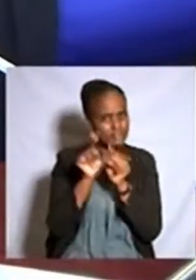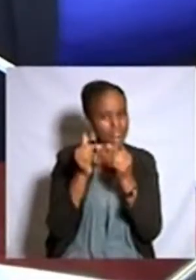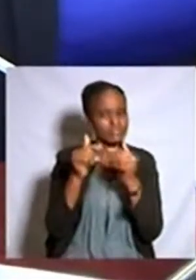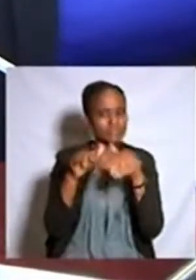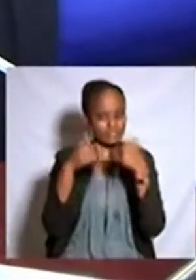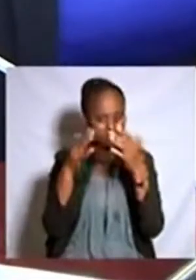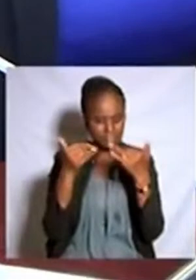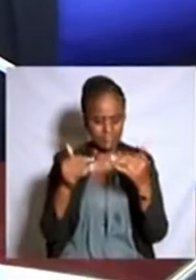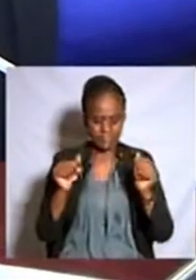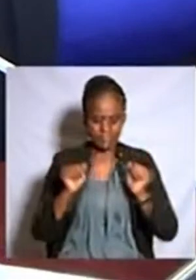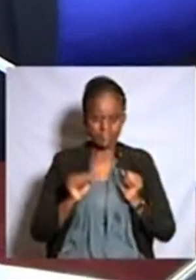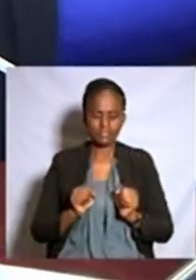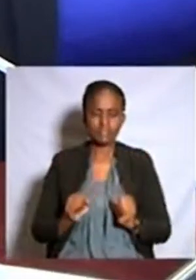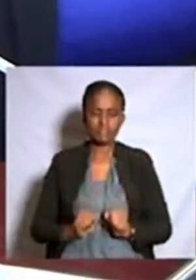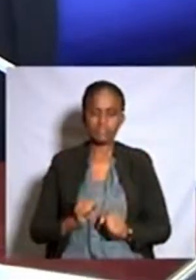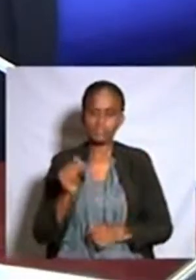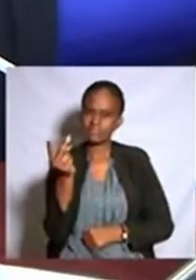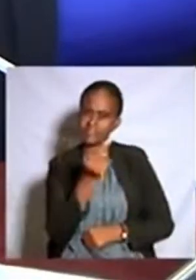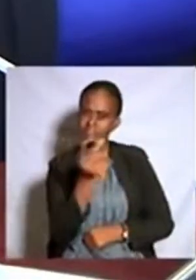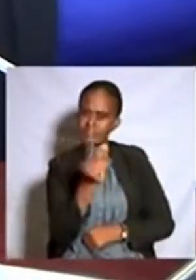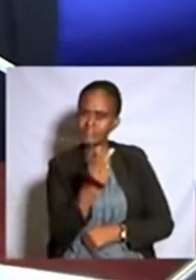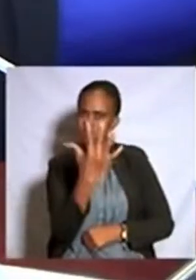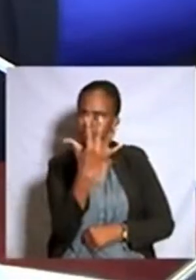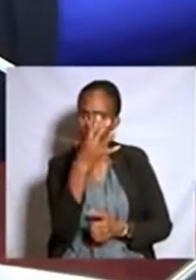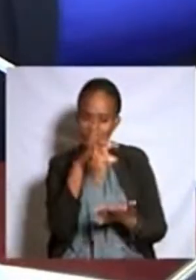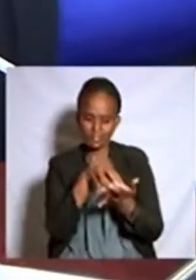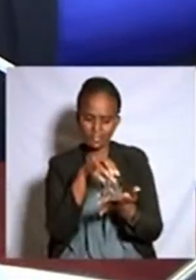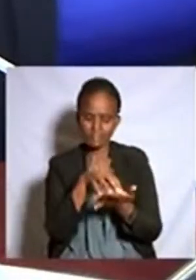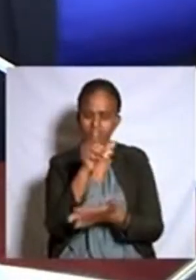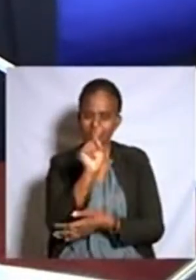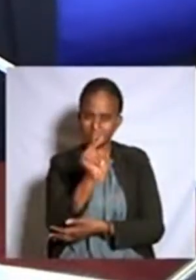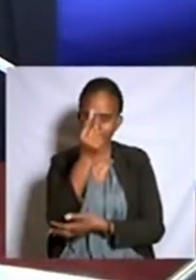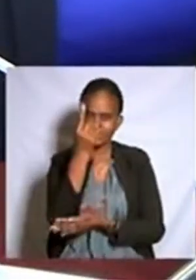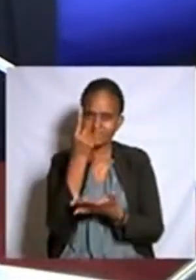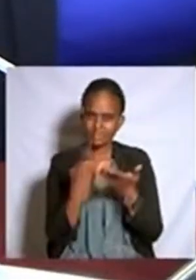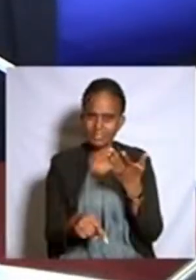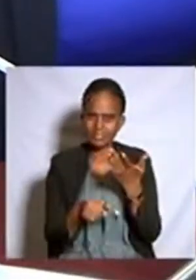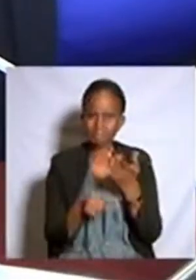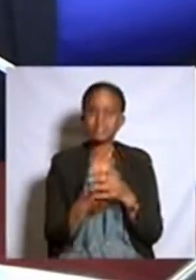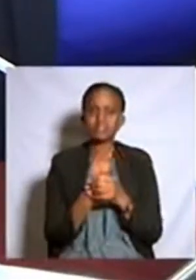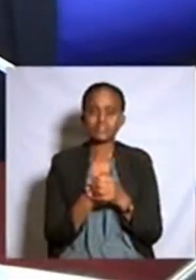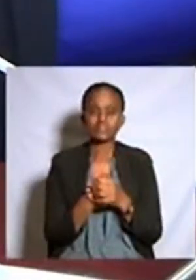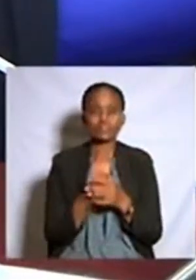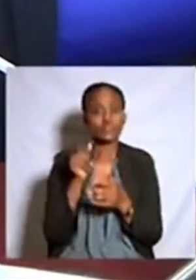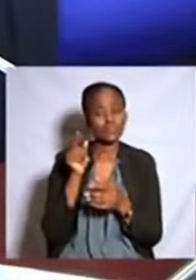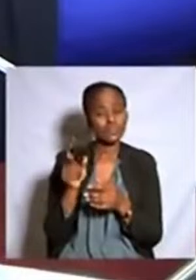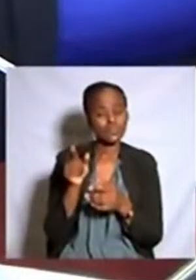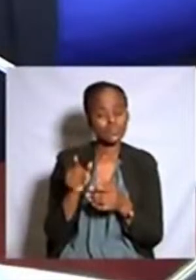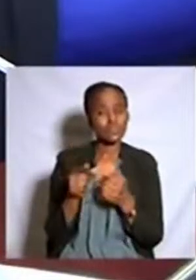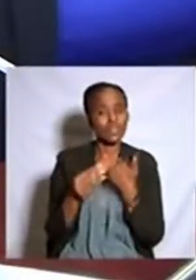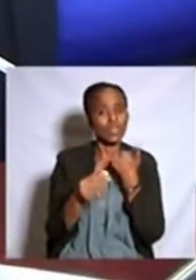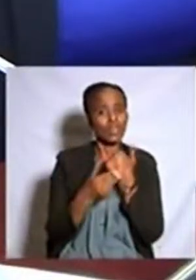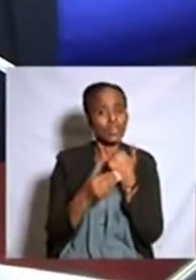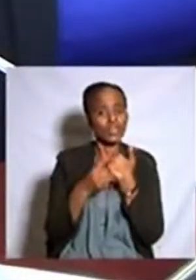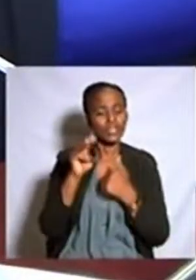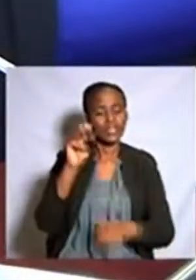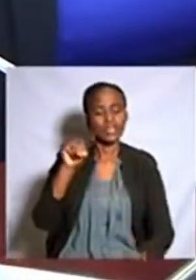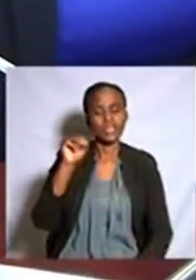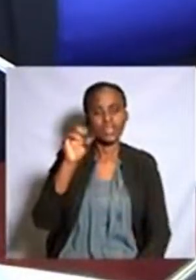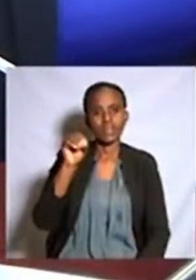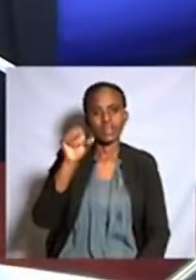the status of each of the 5 cases. The first one involving Moses Serene and the